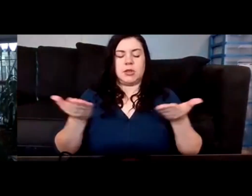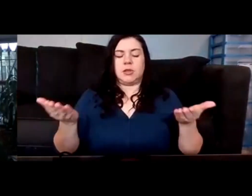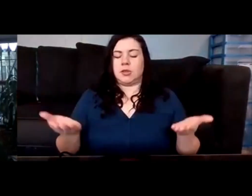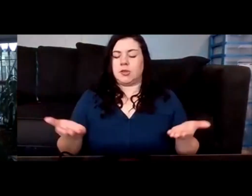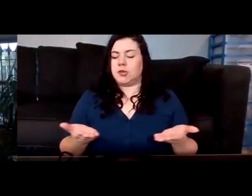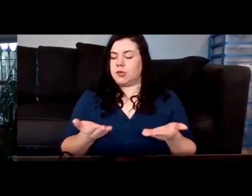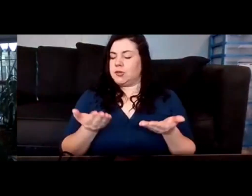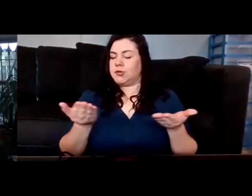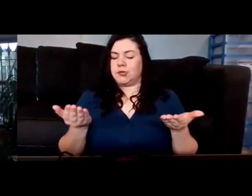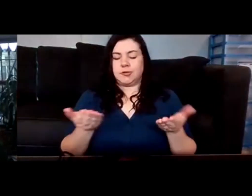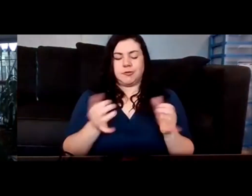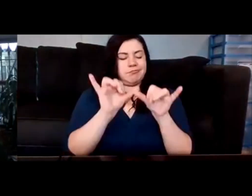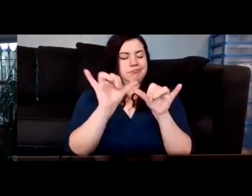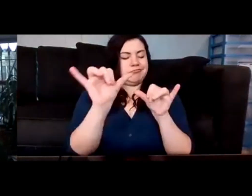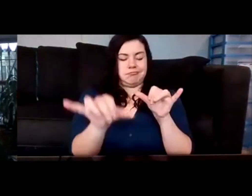are,